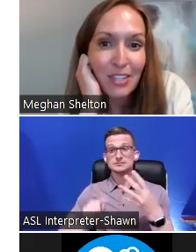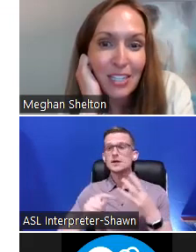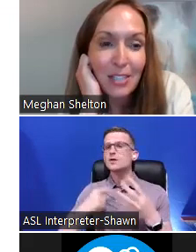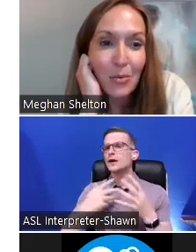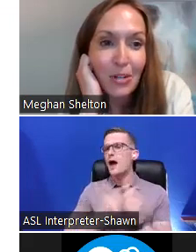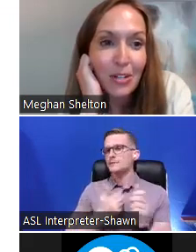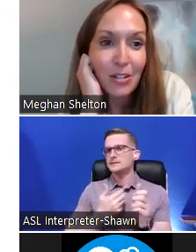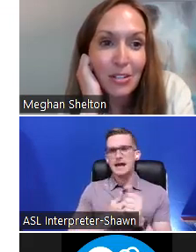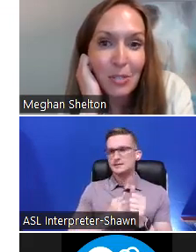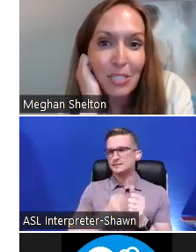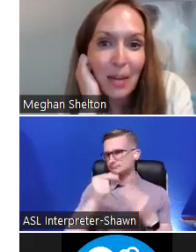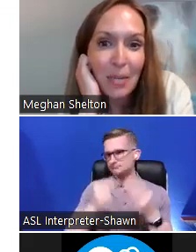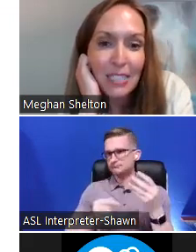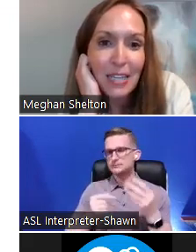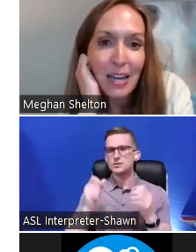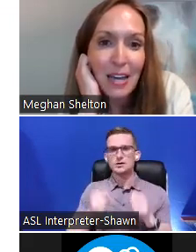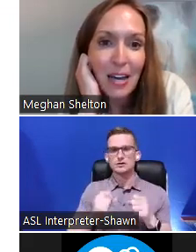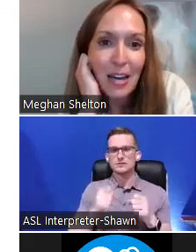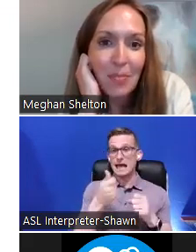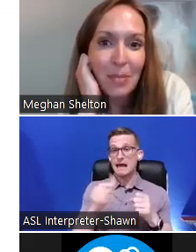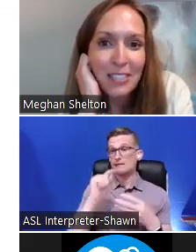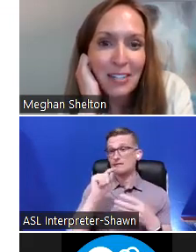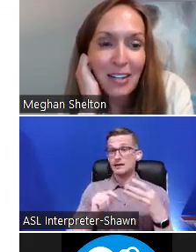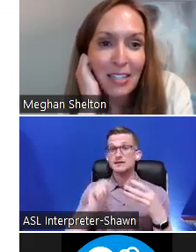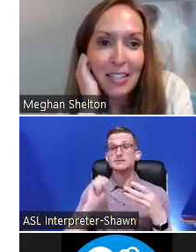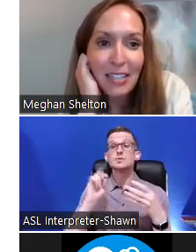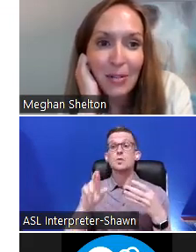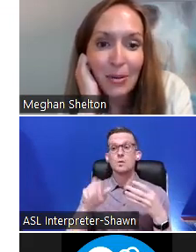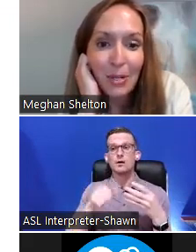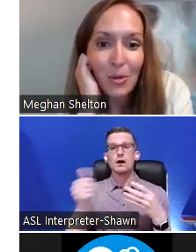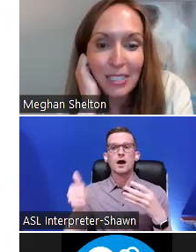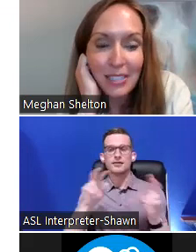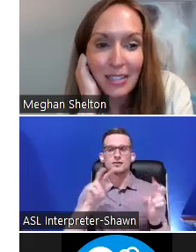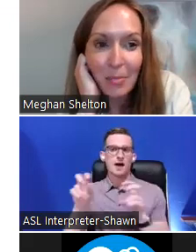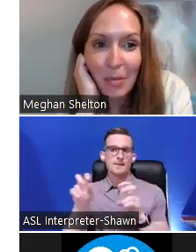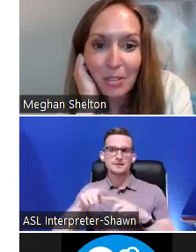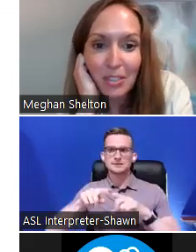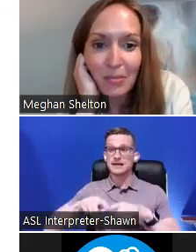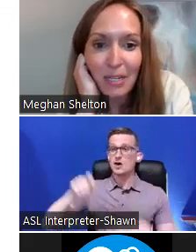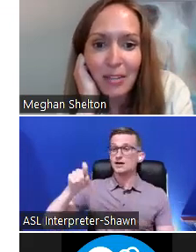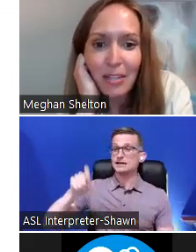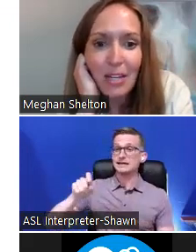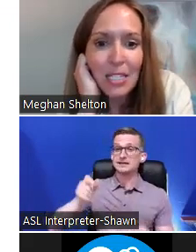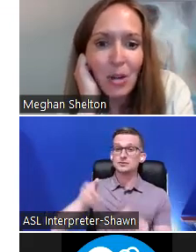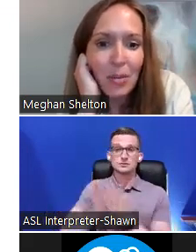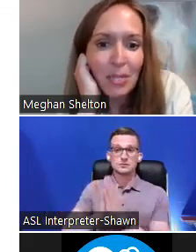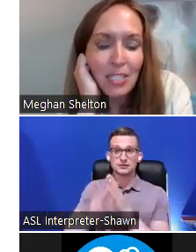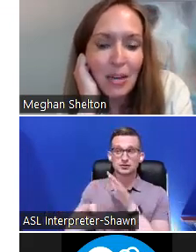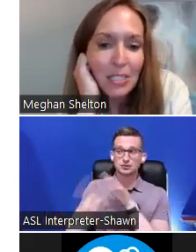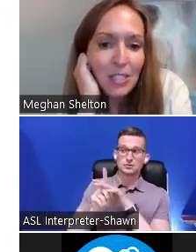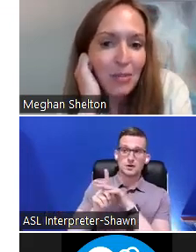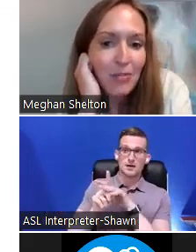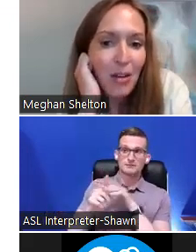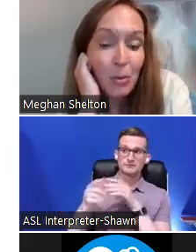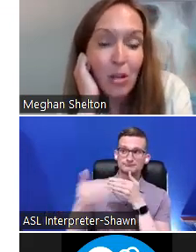of these, or it could also be topics based on need or requests that come up during the month. So upcoming